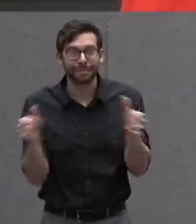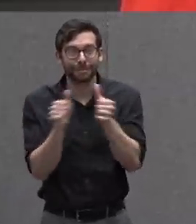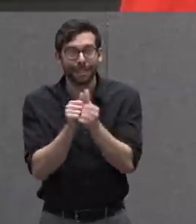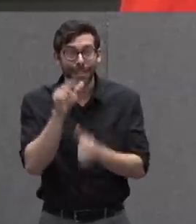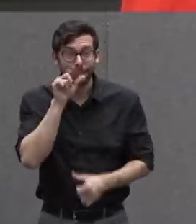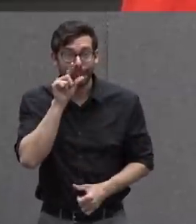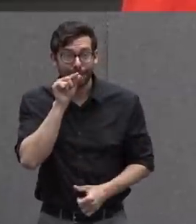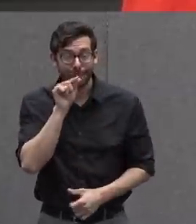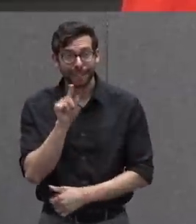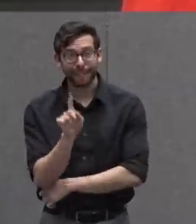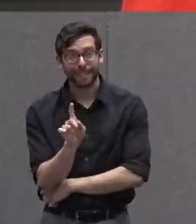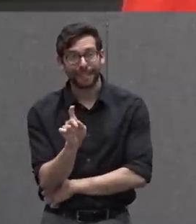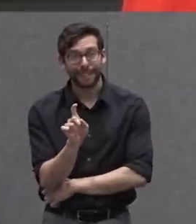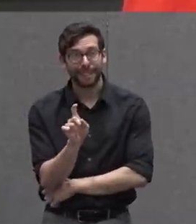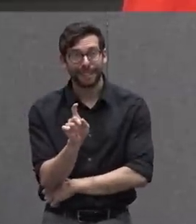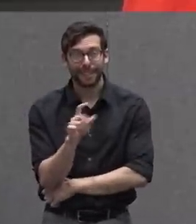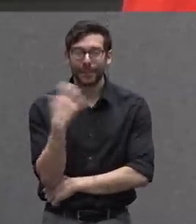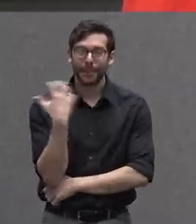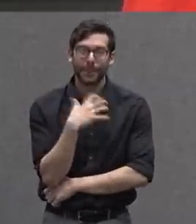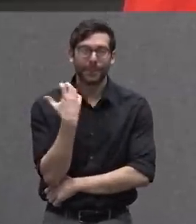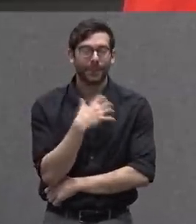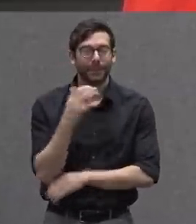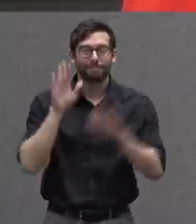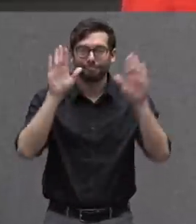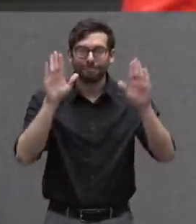What a grand journey that would be.